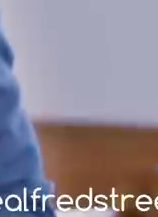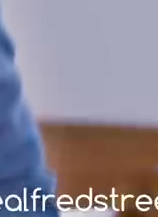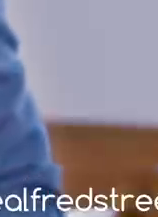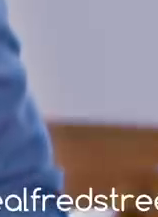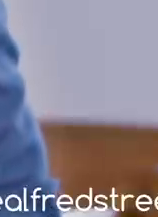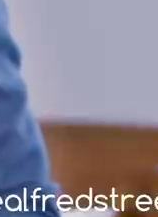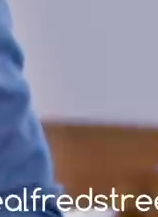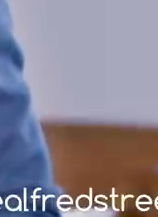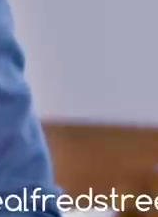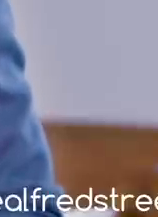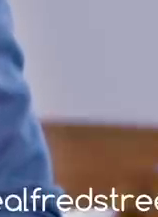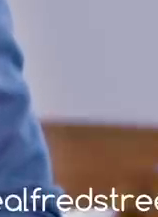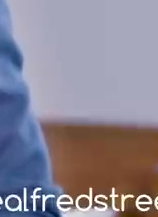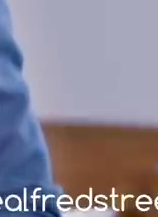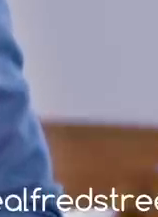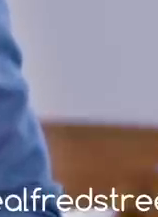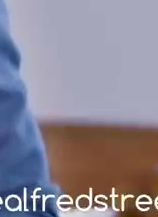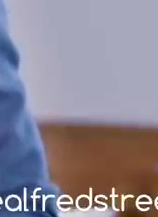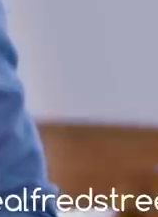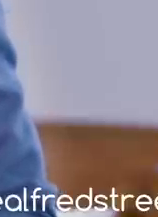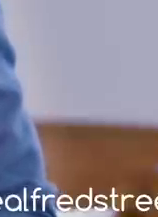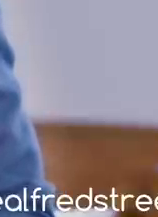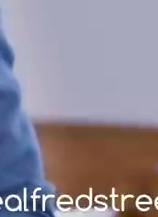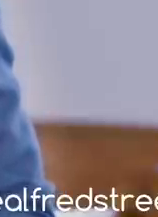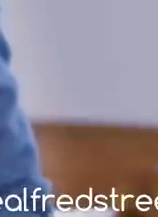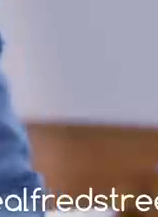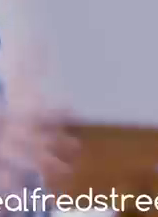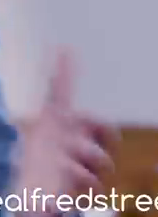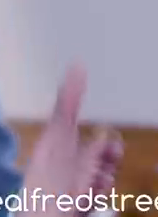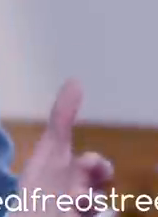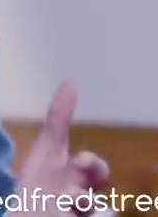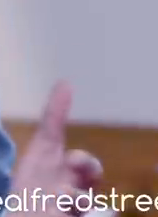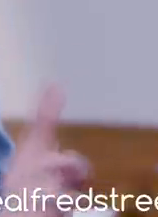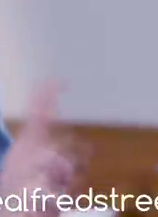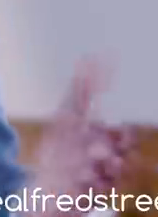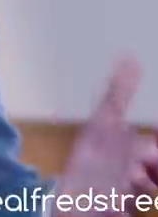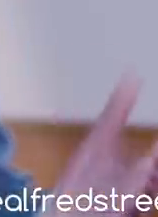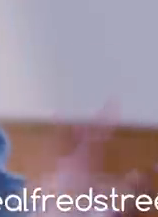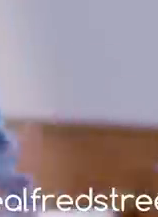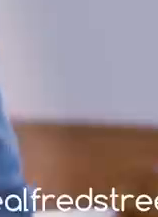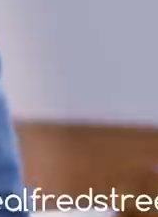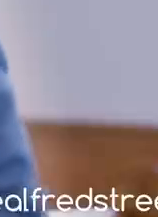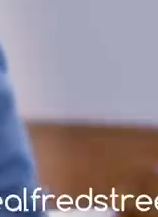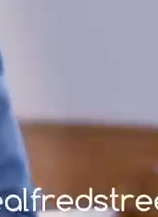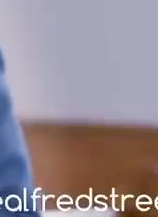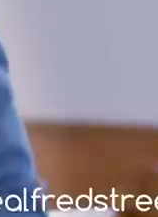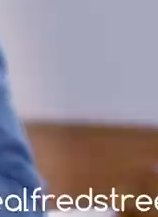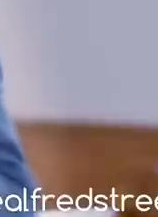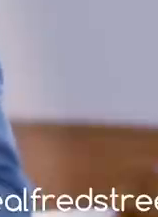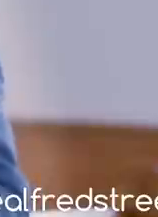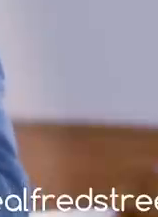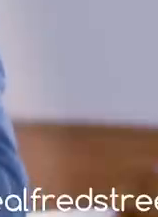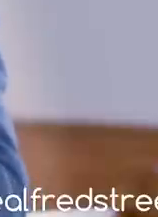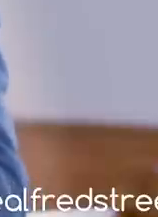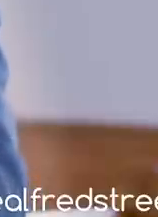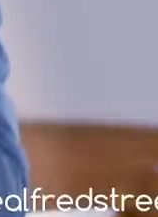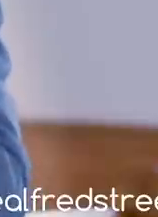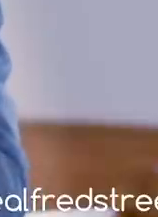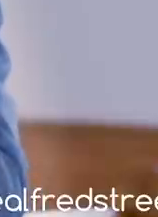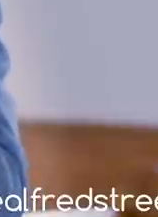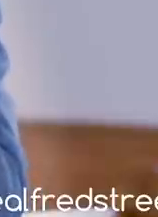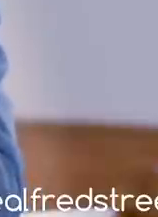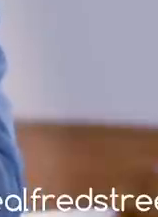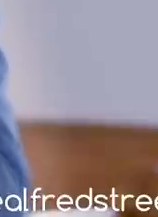us, and Jesus, who alone is our Christ, our loving Lord, our sacrificial Savior, our resurrected,